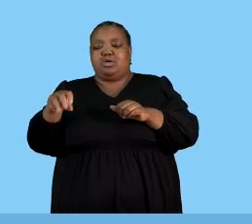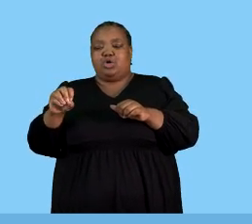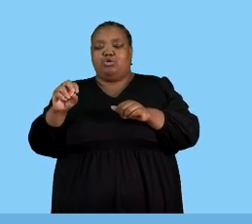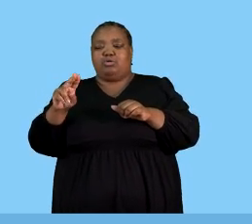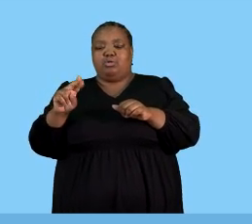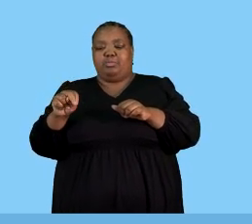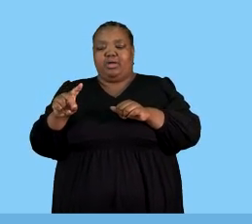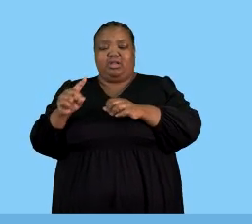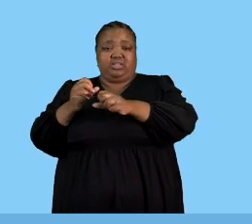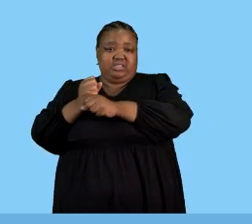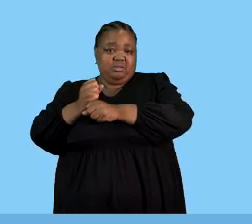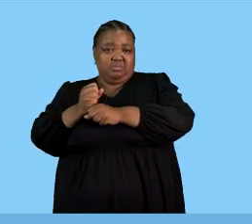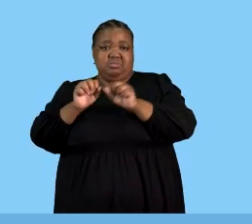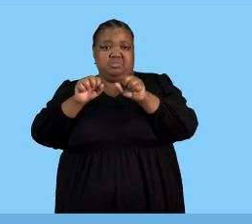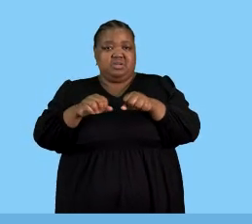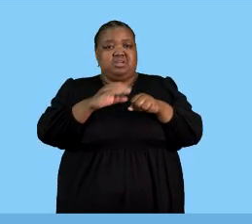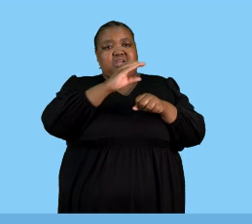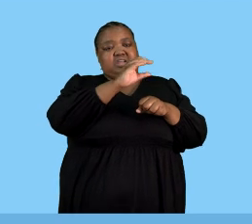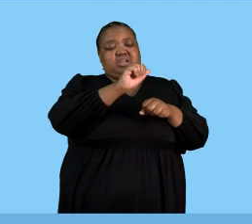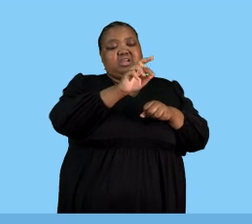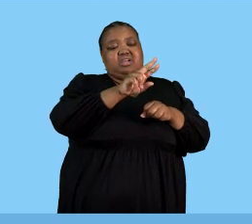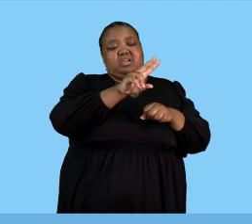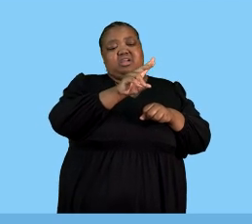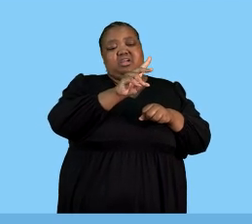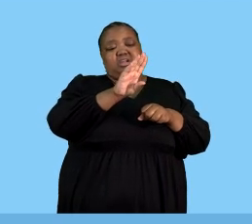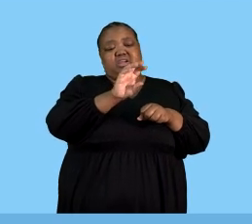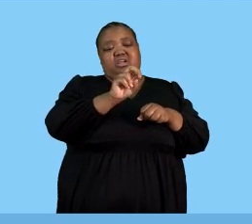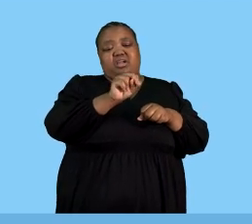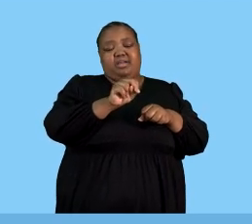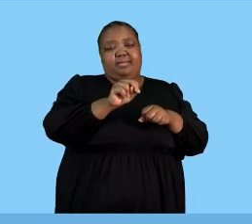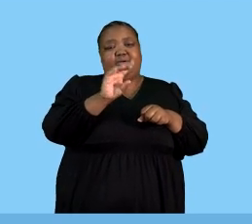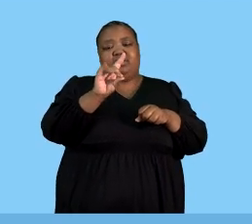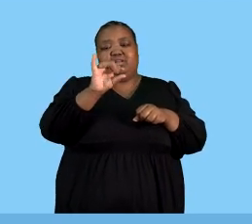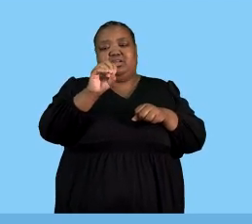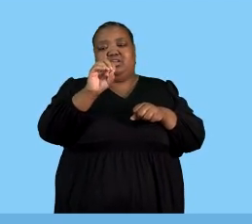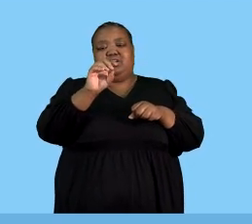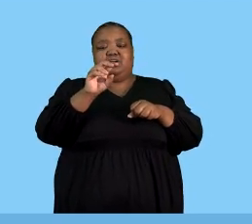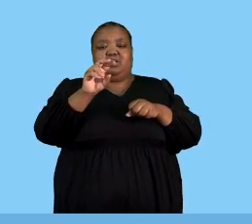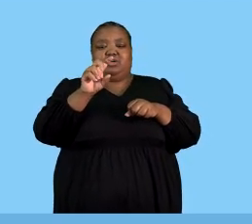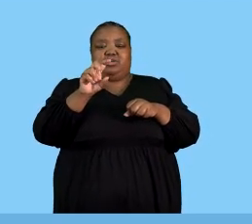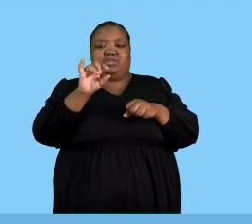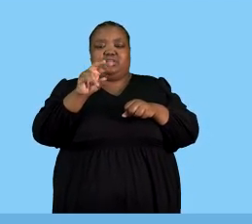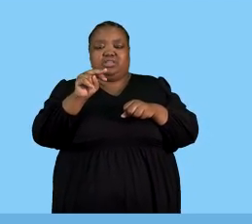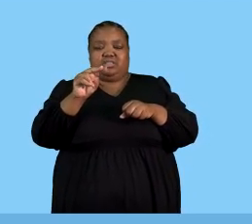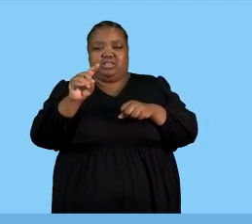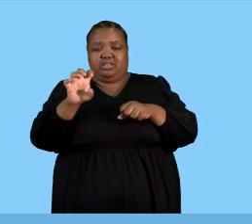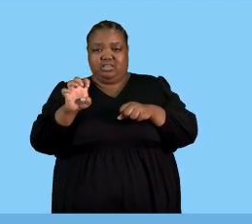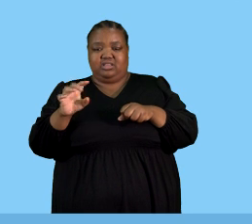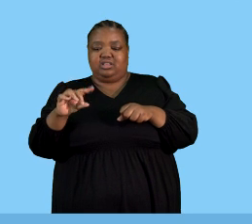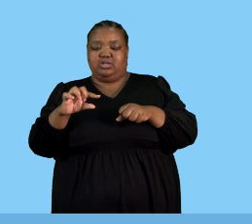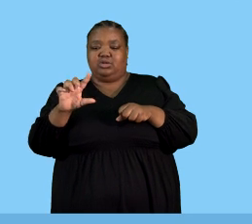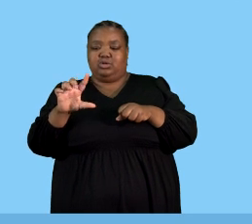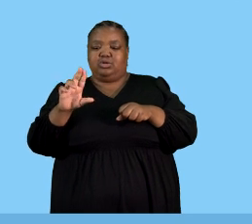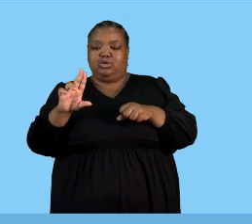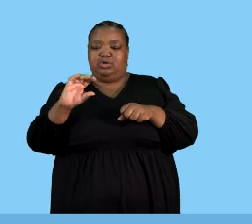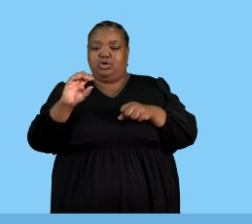compound. So we can't have the ratio of carbon dioxide be the same ratio as that of a glucose. So those are 2 different compounds, and